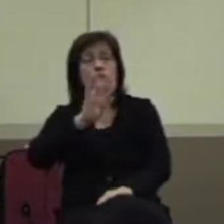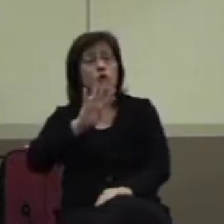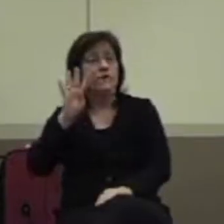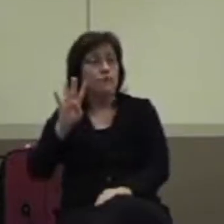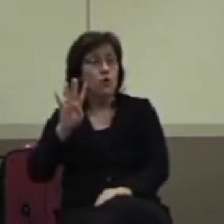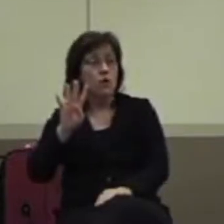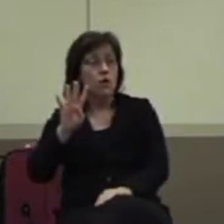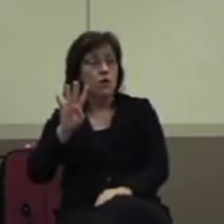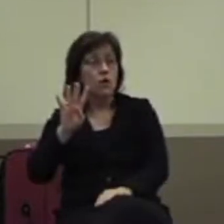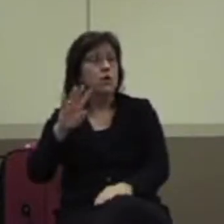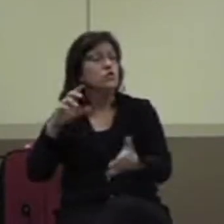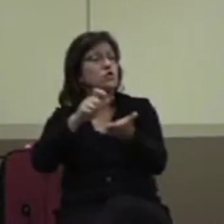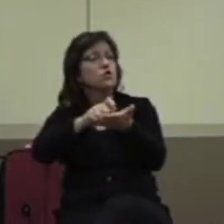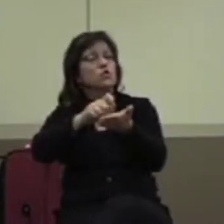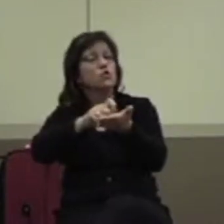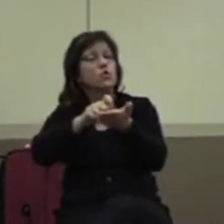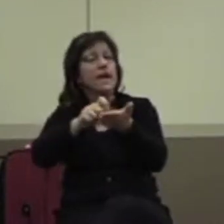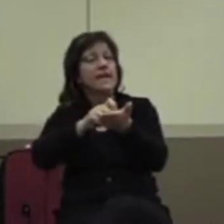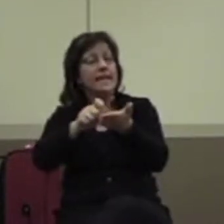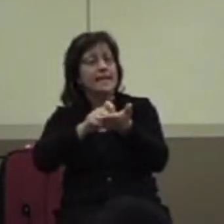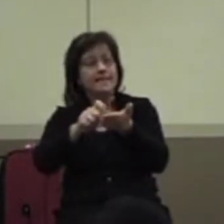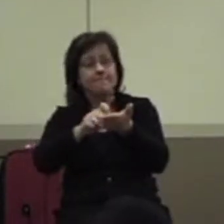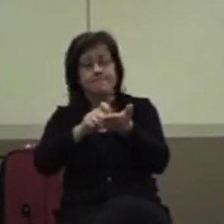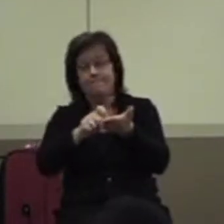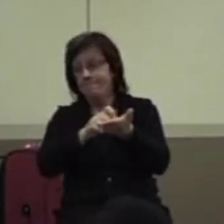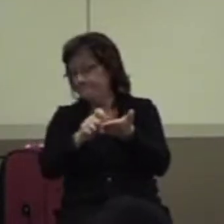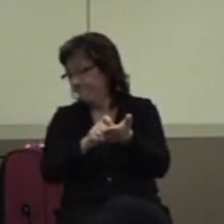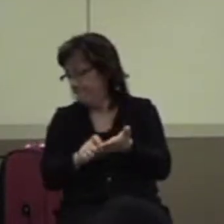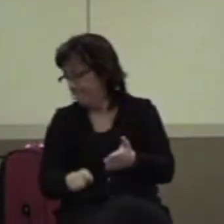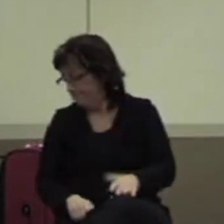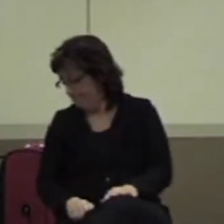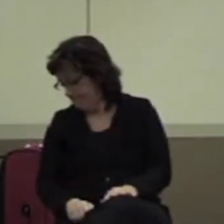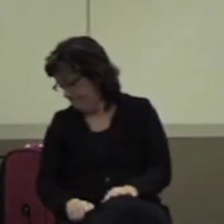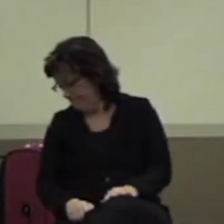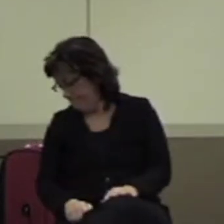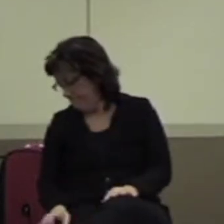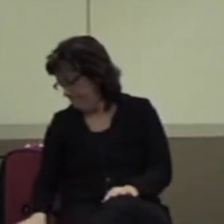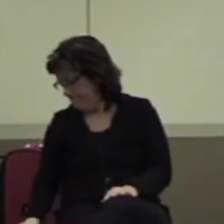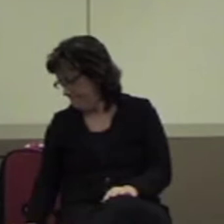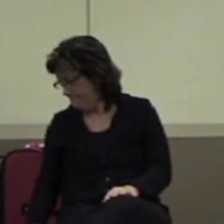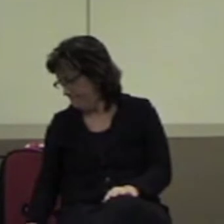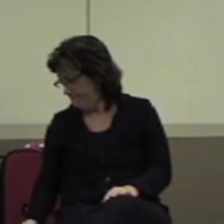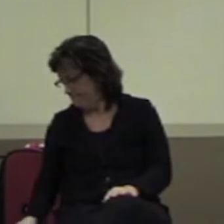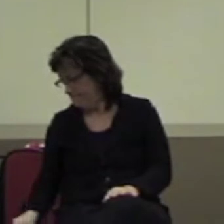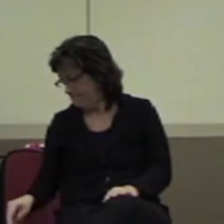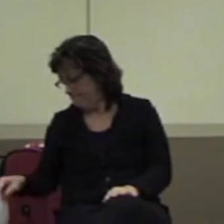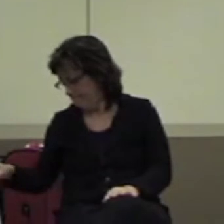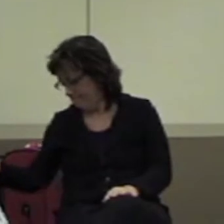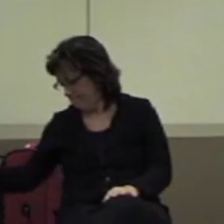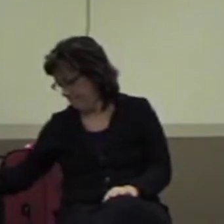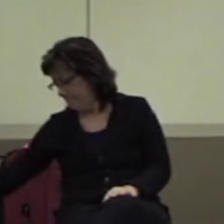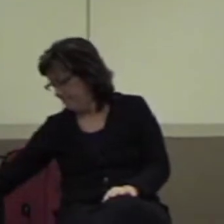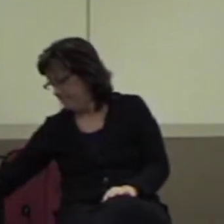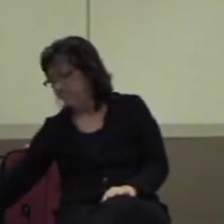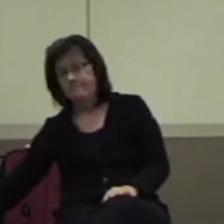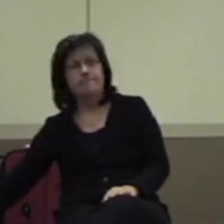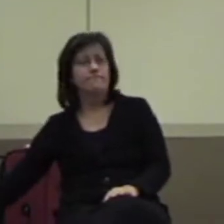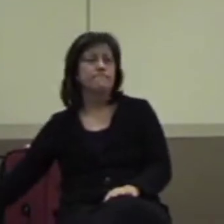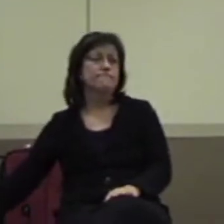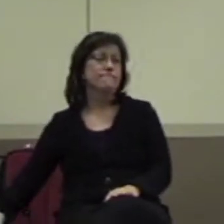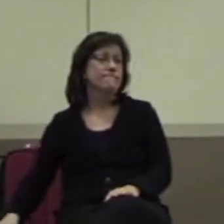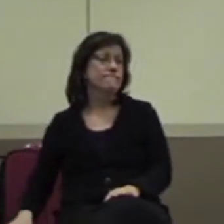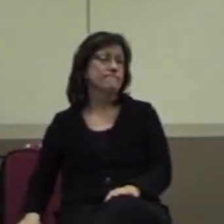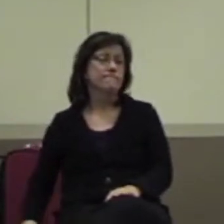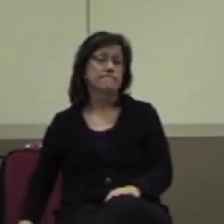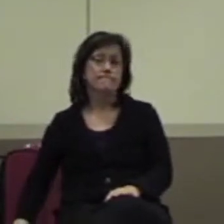page 44 and do the writing. And there might be 2 of you together, 3 of you together, 4 of you together, it doesn't